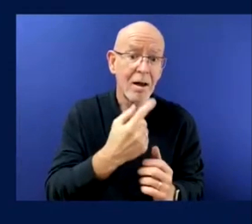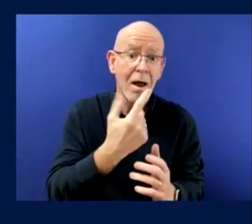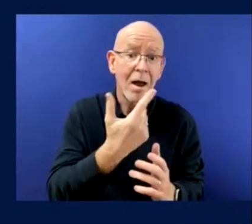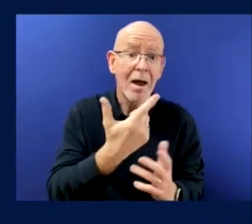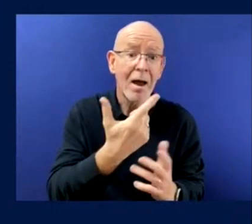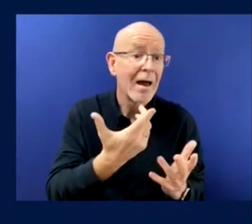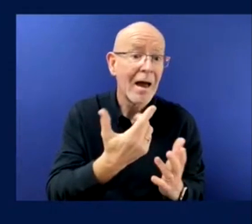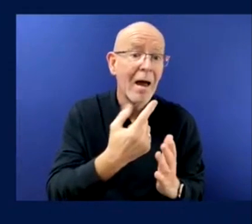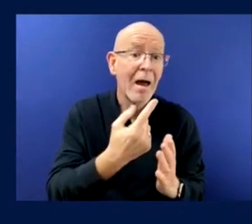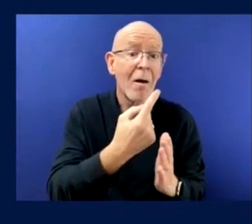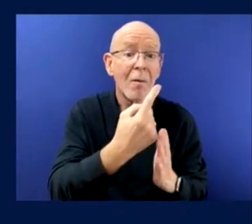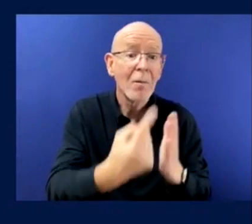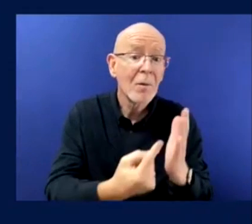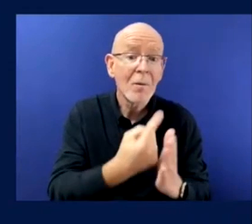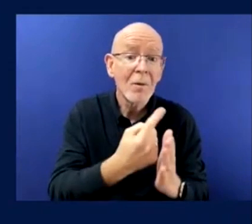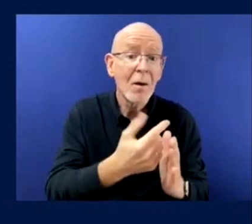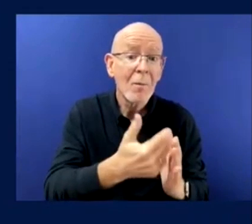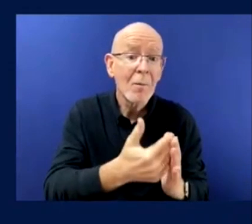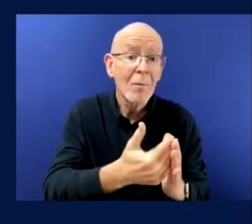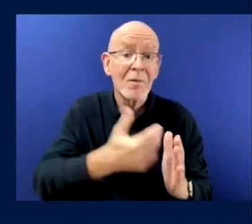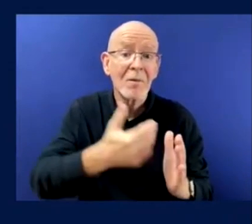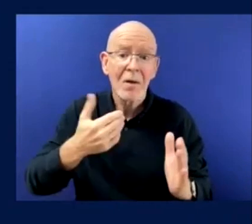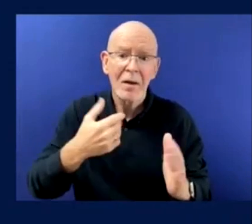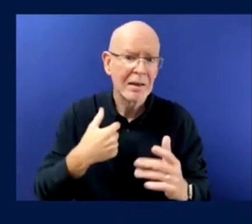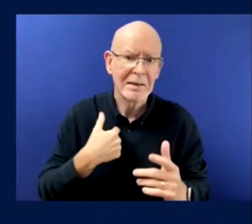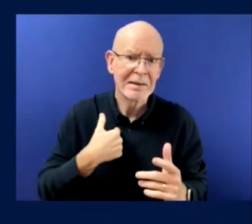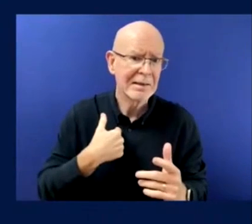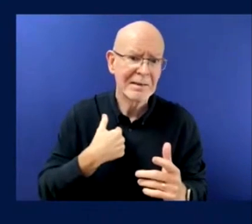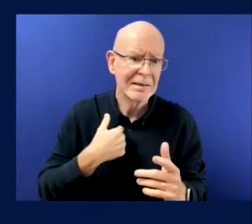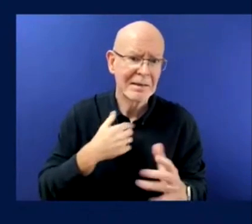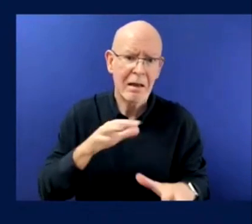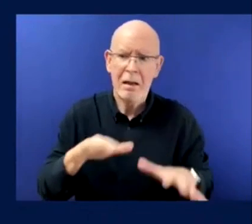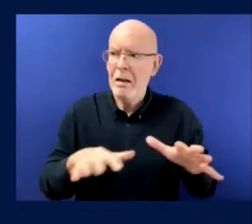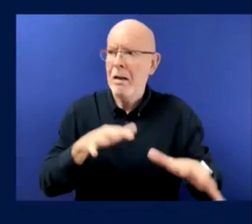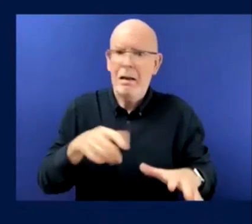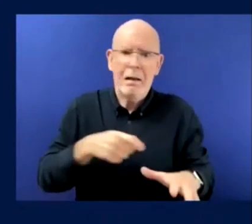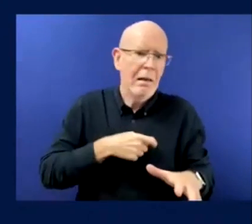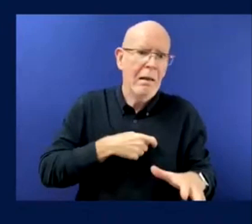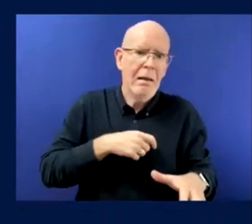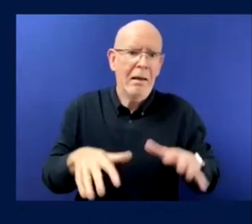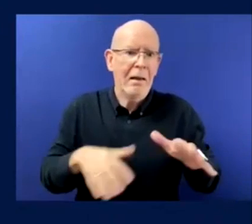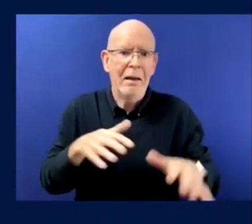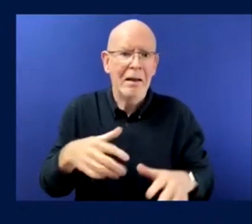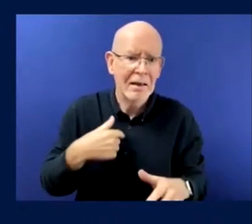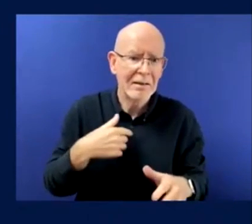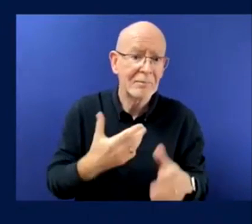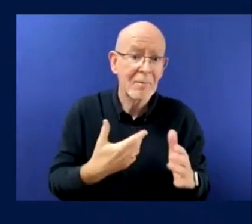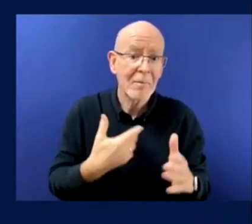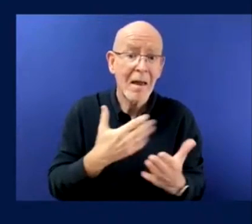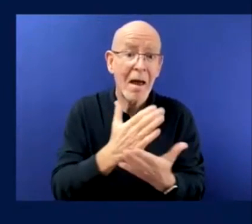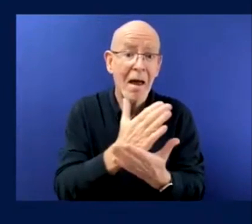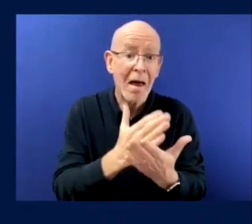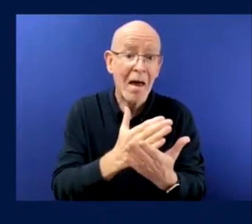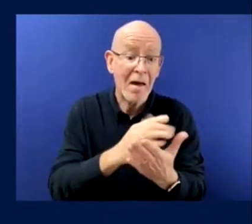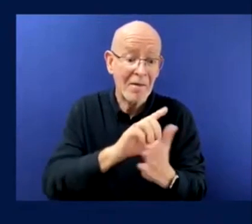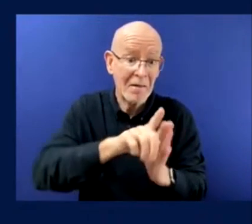was just out of the wash. It was still dripping wet. Even if I have to set one over, I can't deal with it.